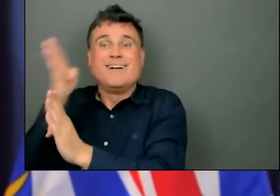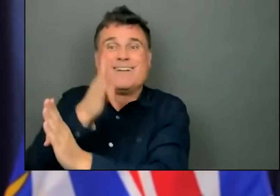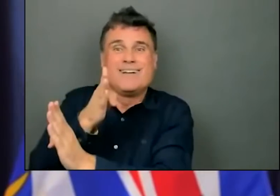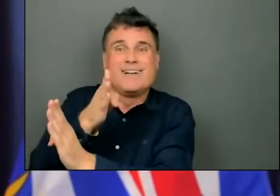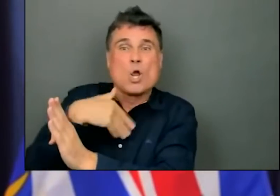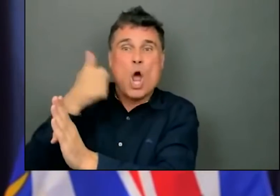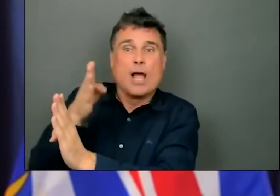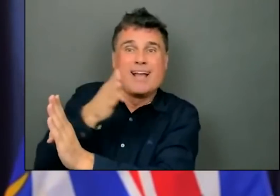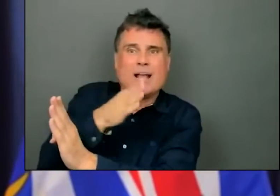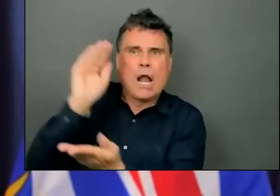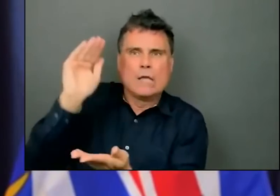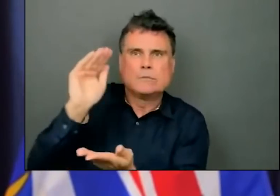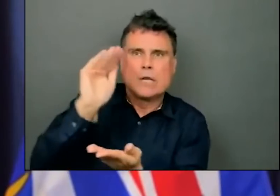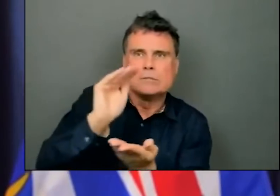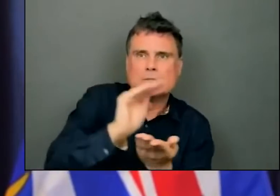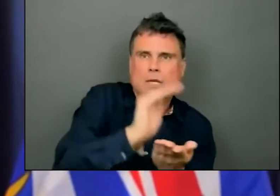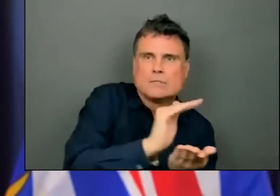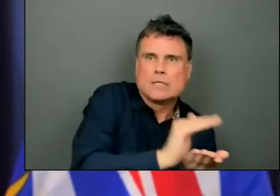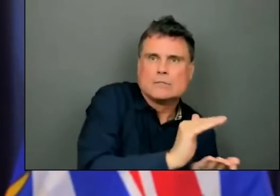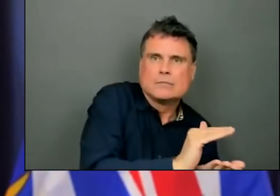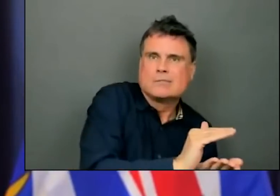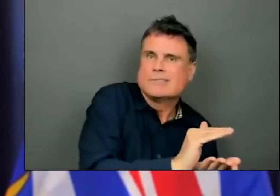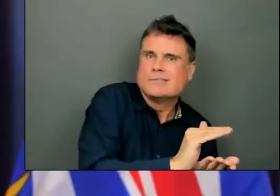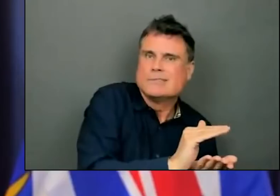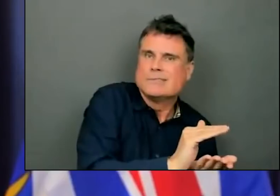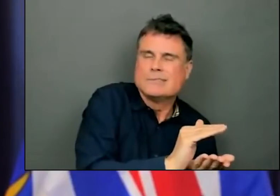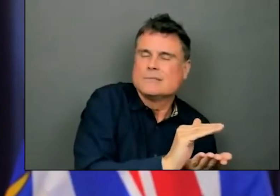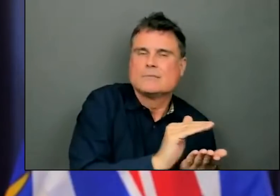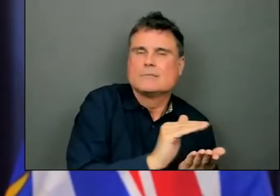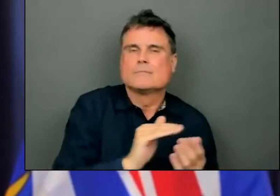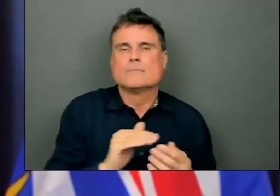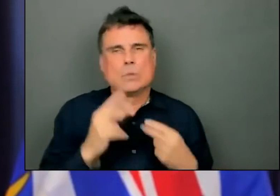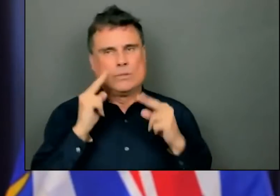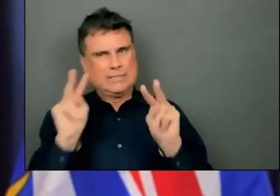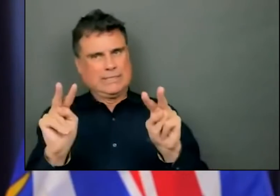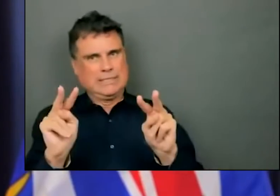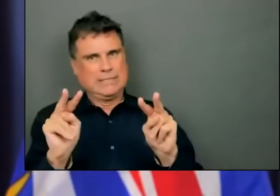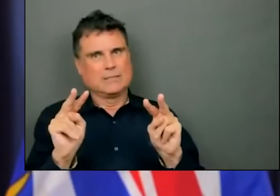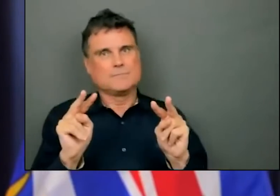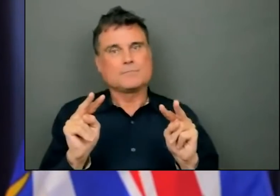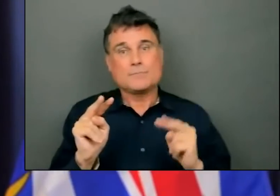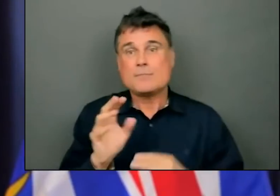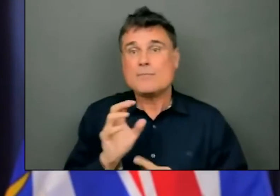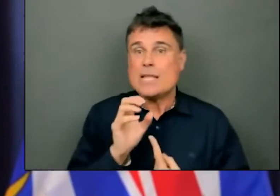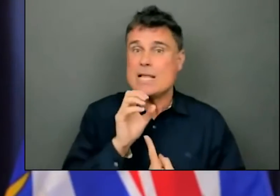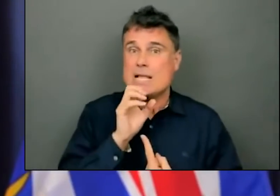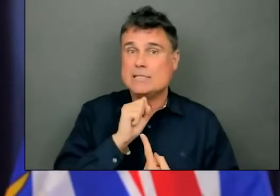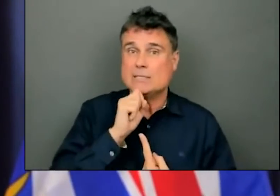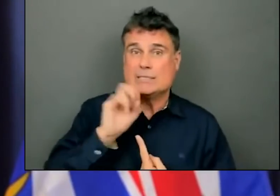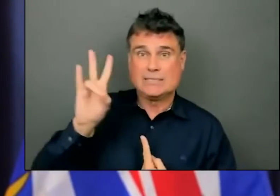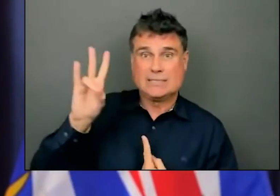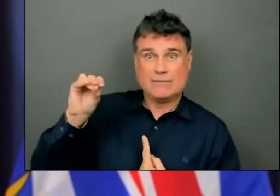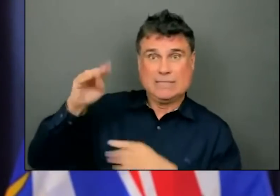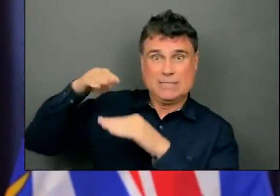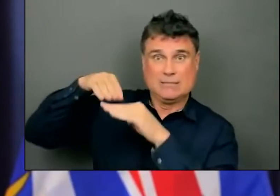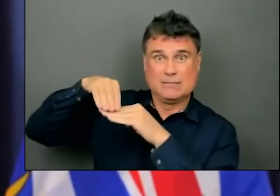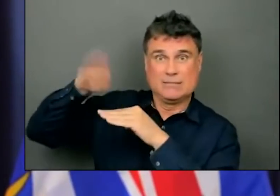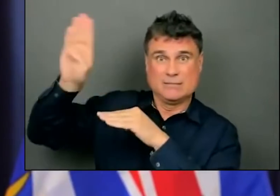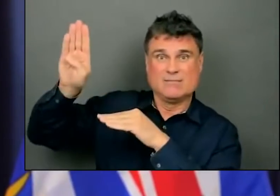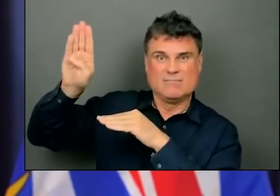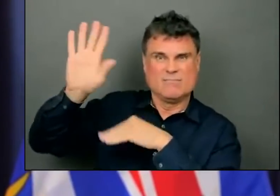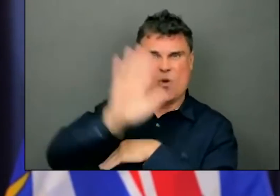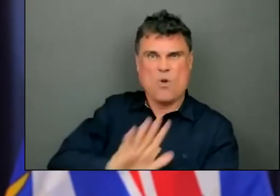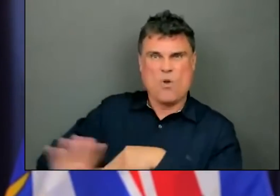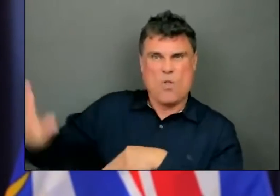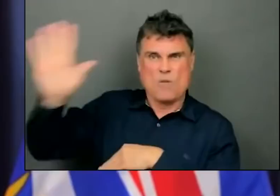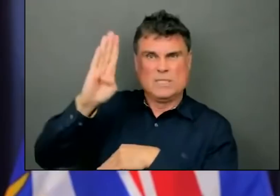is, well, there isn't a great deal of difference between adults over 70 in different parts and living in different health authority